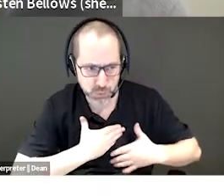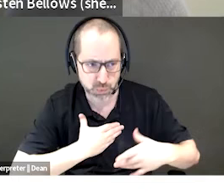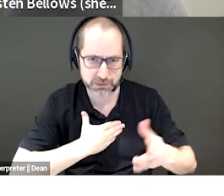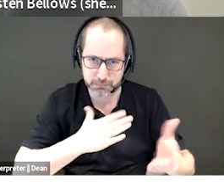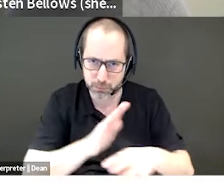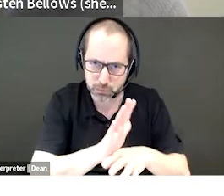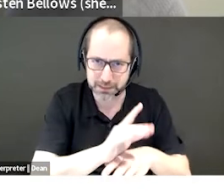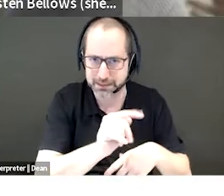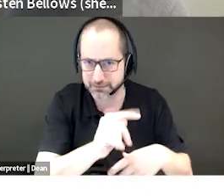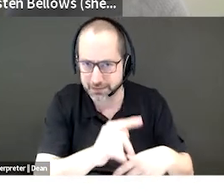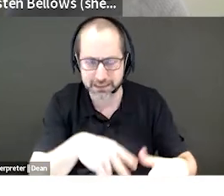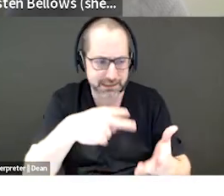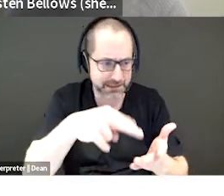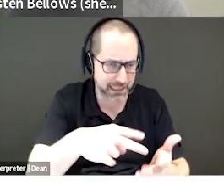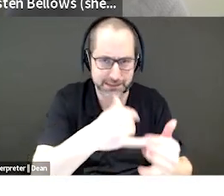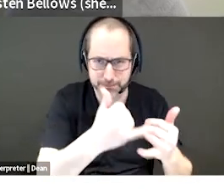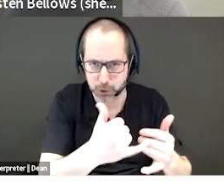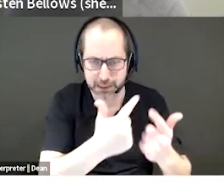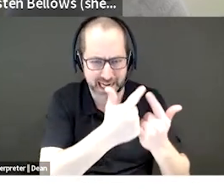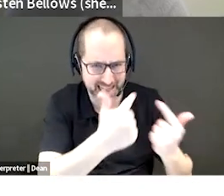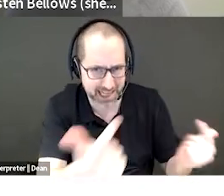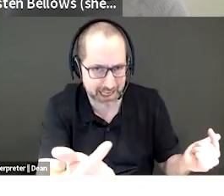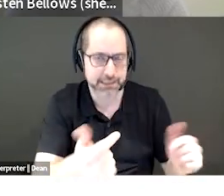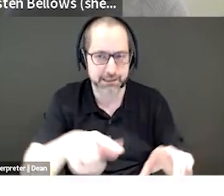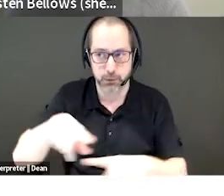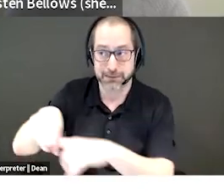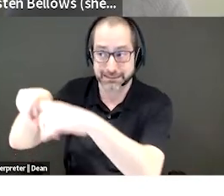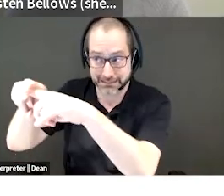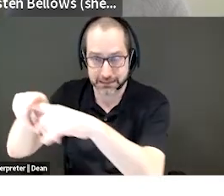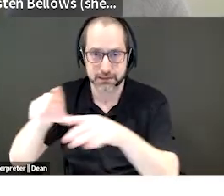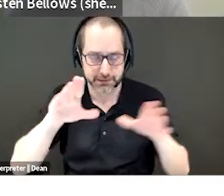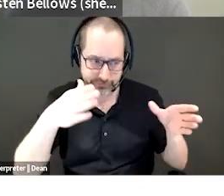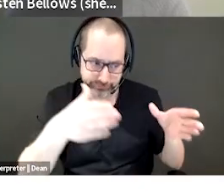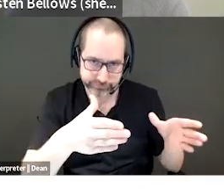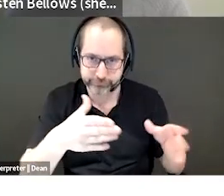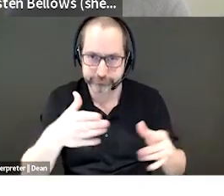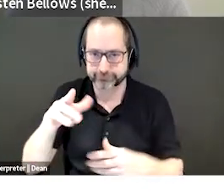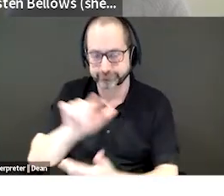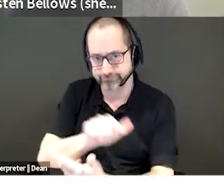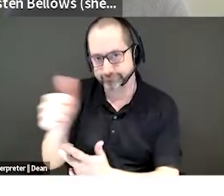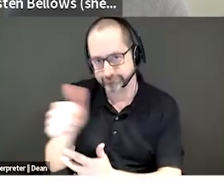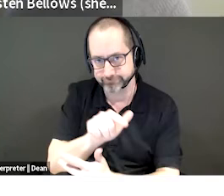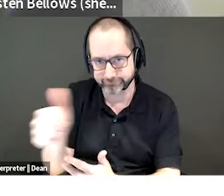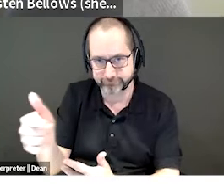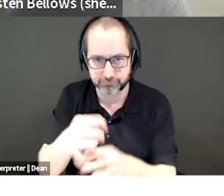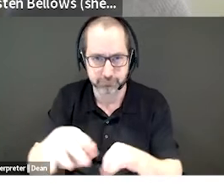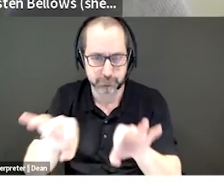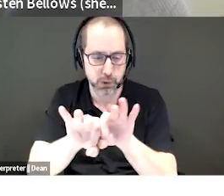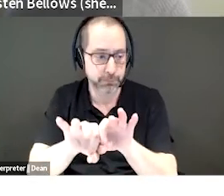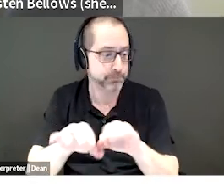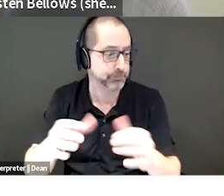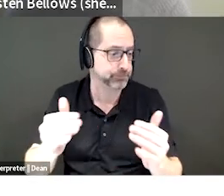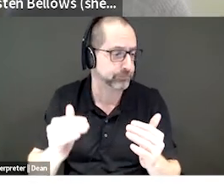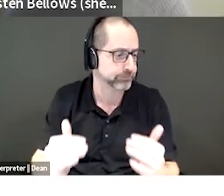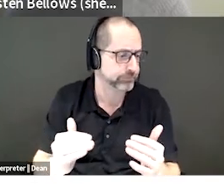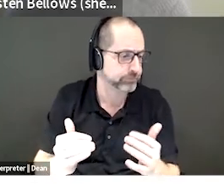and help us cope with the stress as it pops up as well. And then it's also important to focus on what you